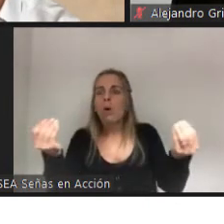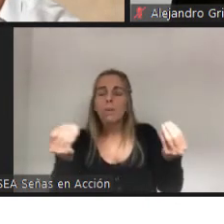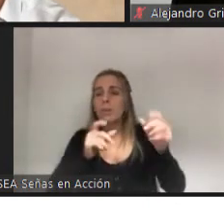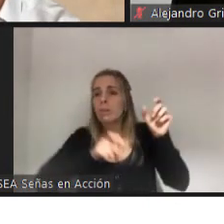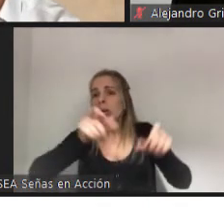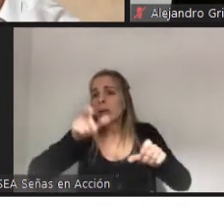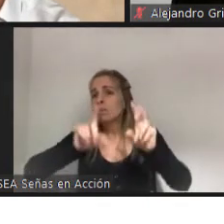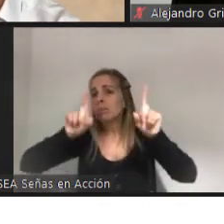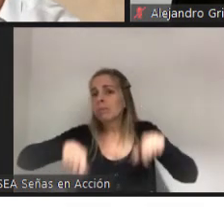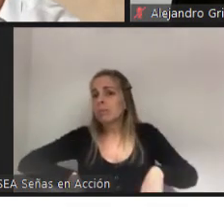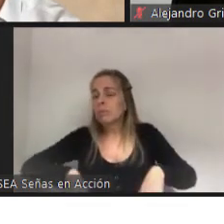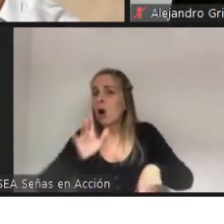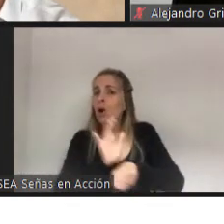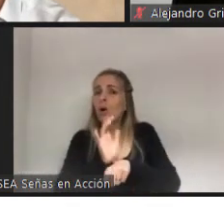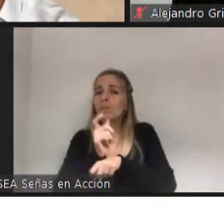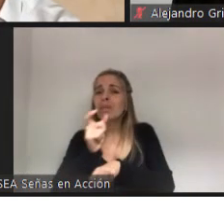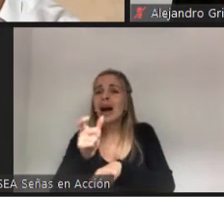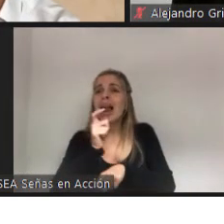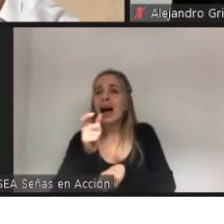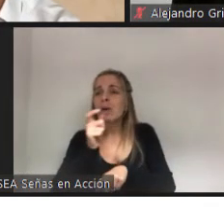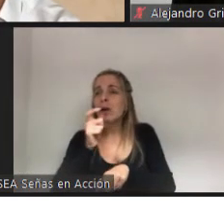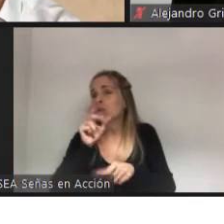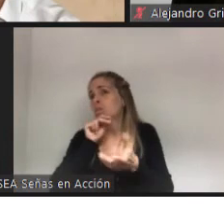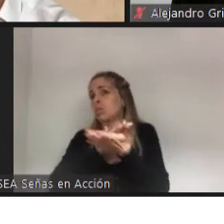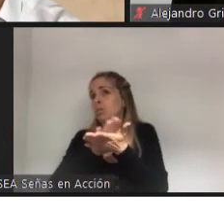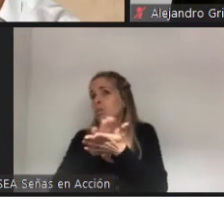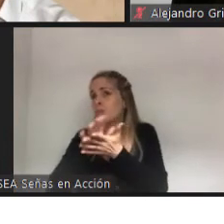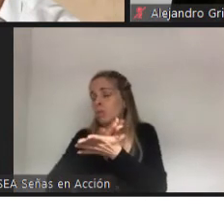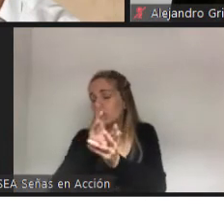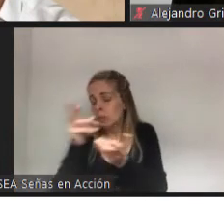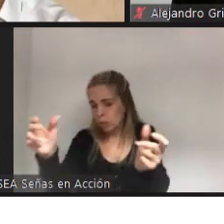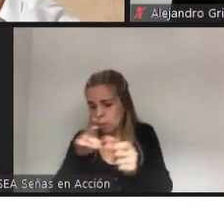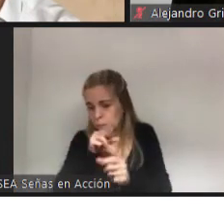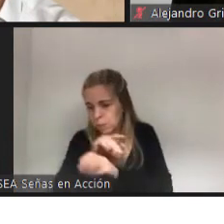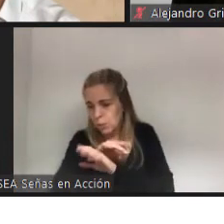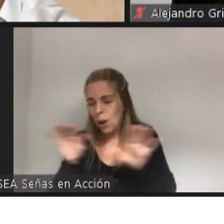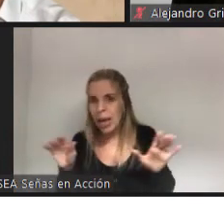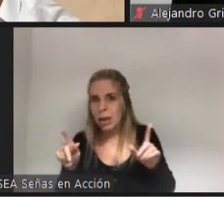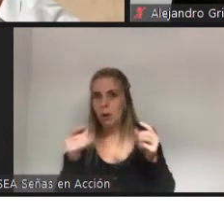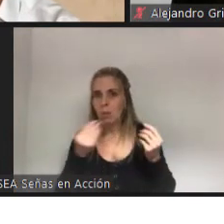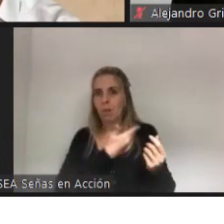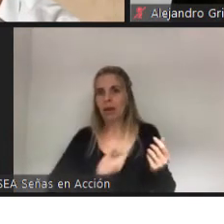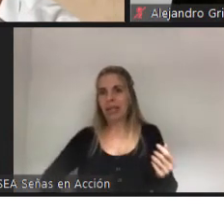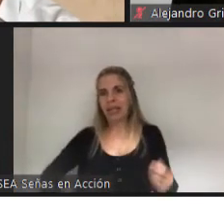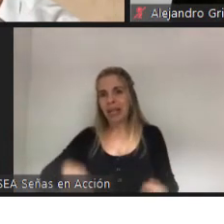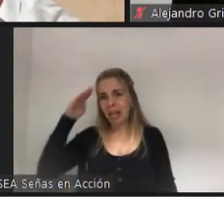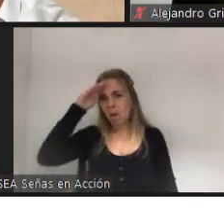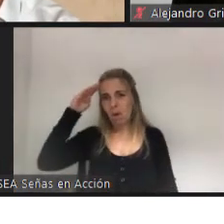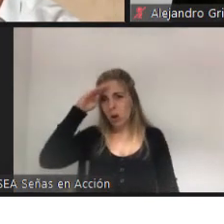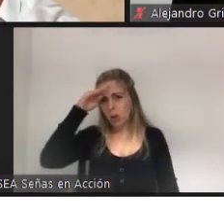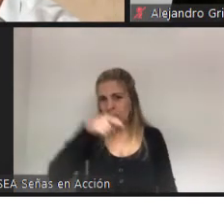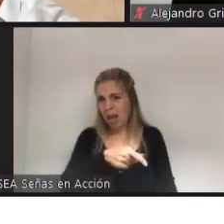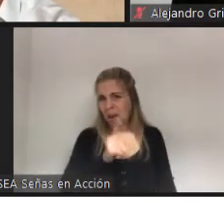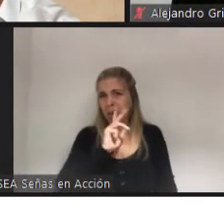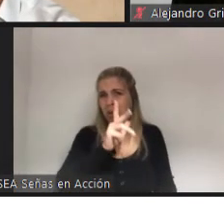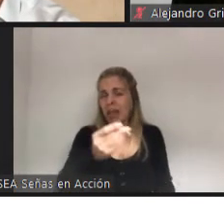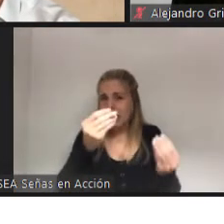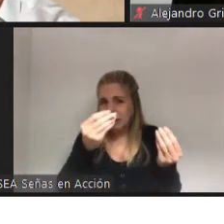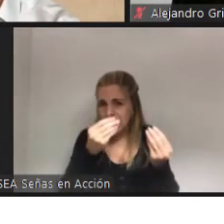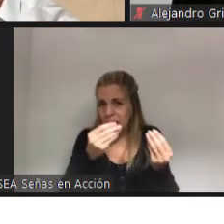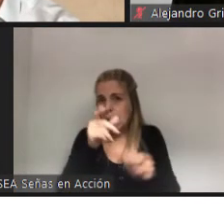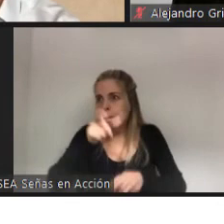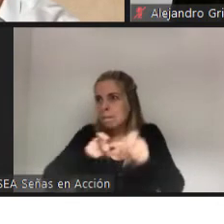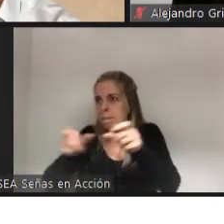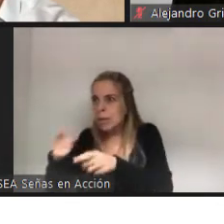through. It's as though we were left speechless, or we had run out of words to describe what Bolsonaro can